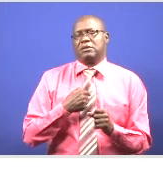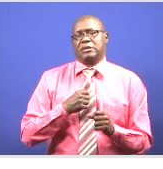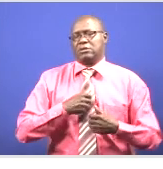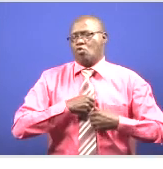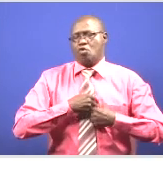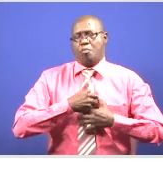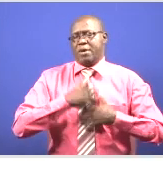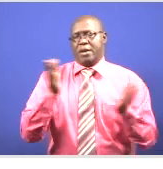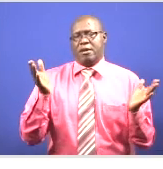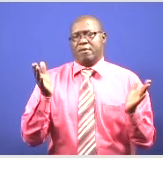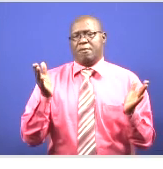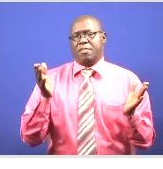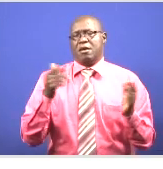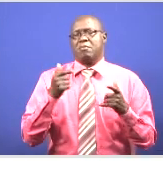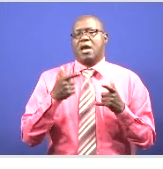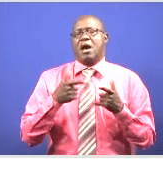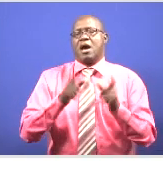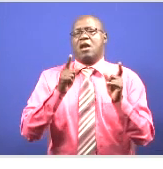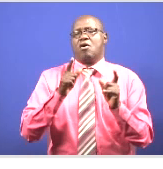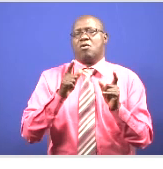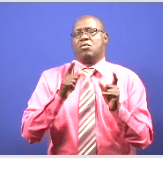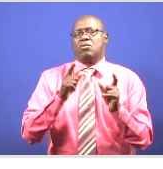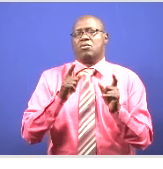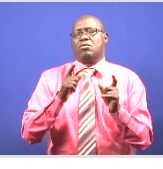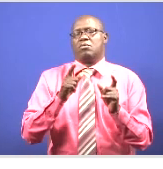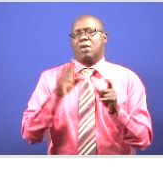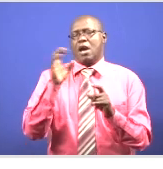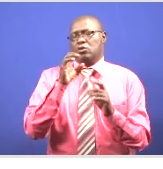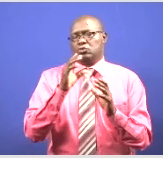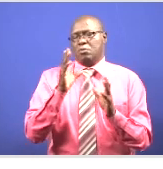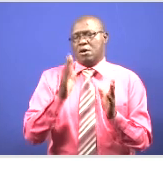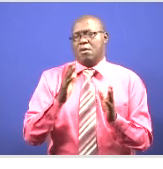that I will not allow my customers to pay me through